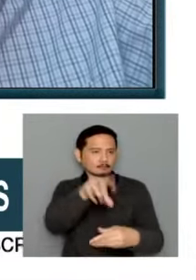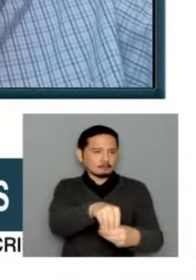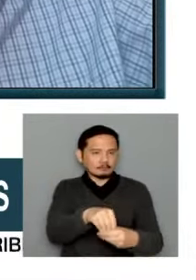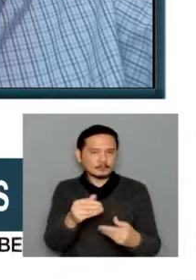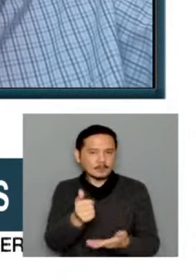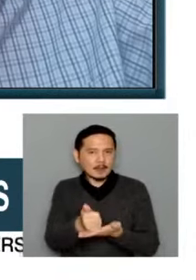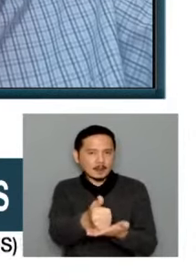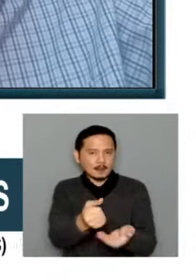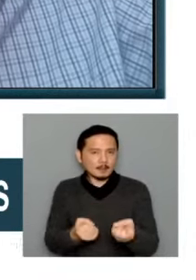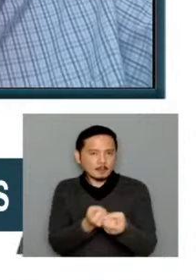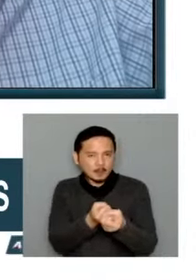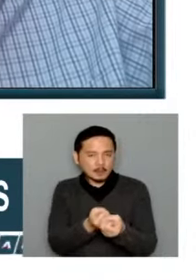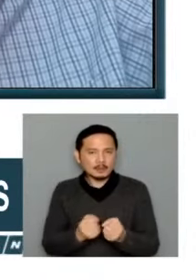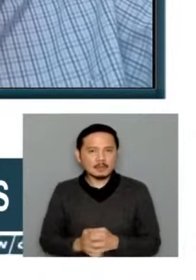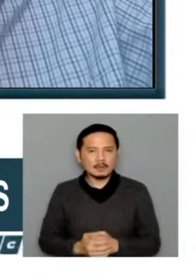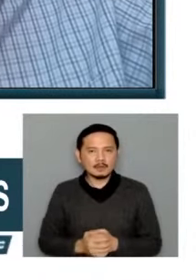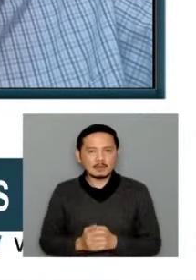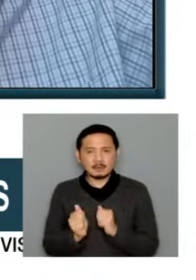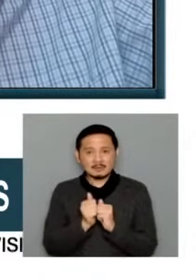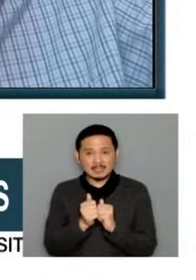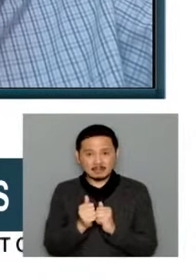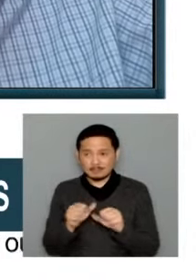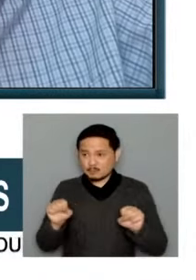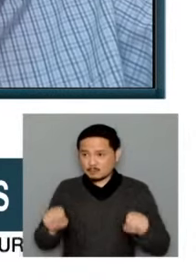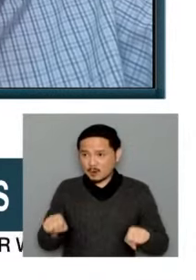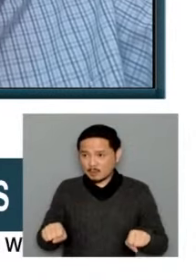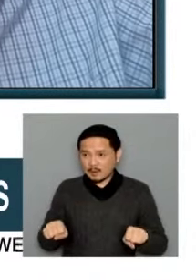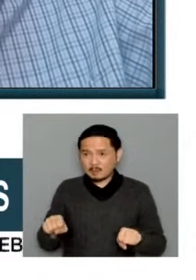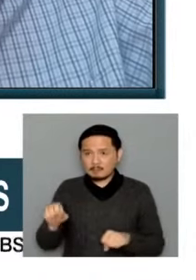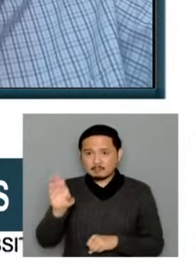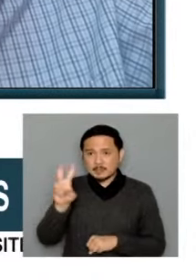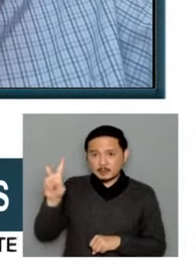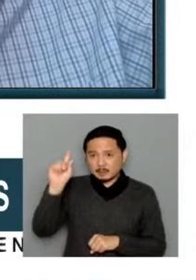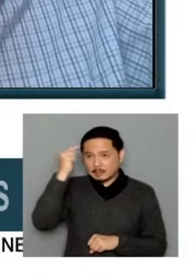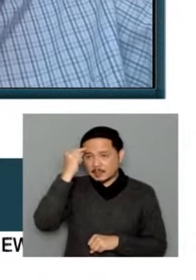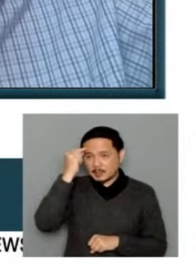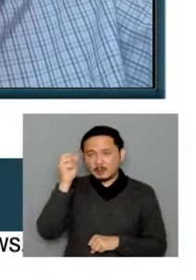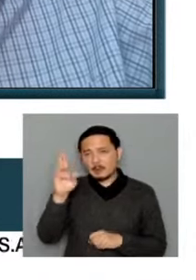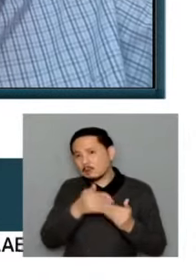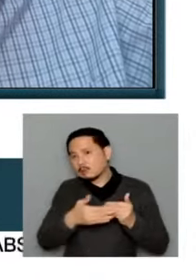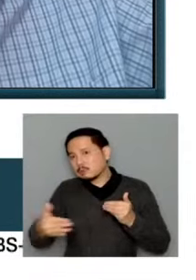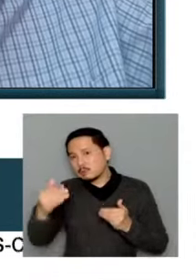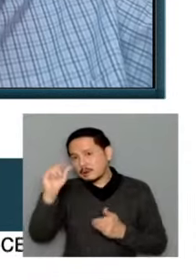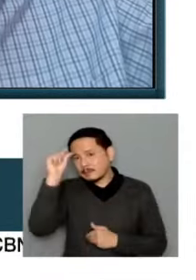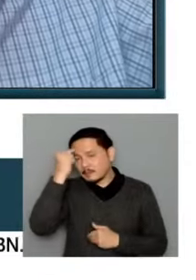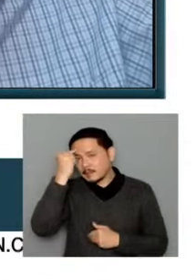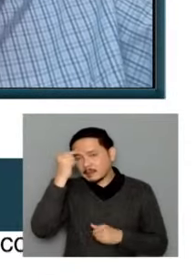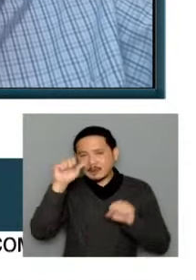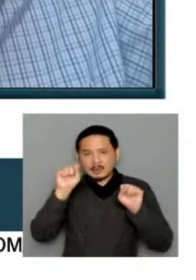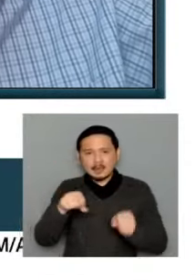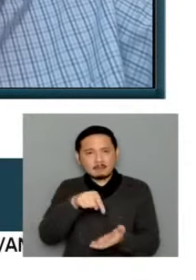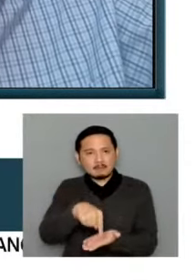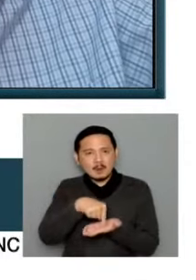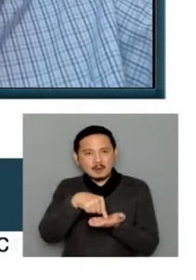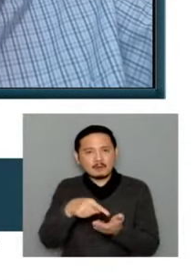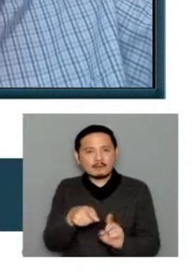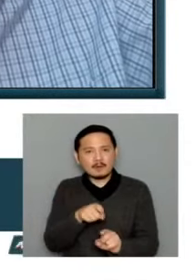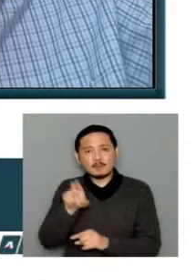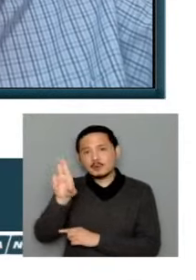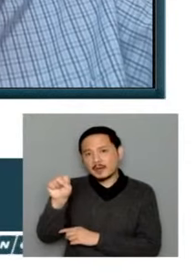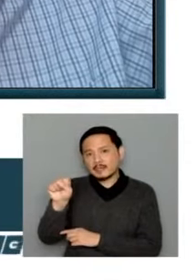is it possible for this administration or even any administration that comes after it to sort of model it after the U.S. model